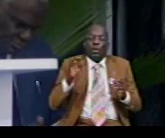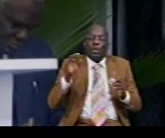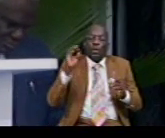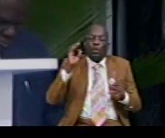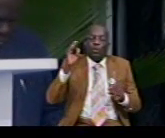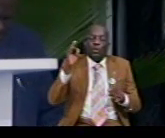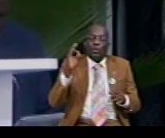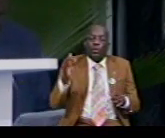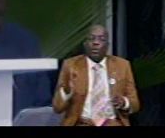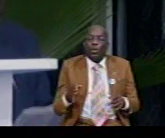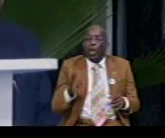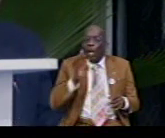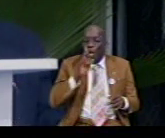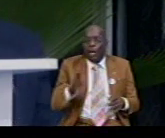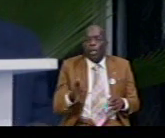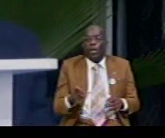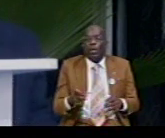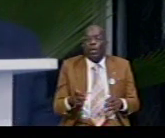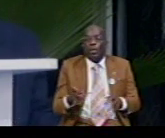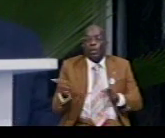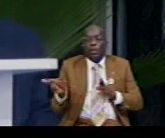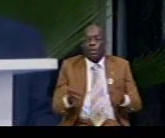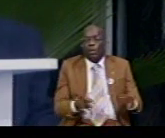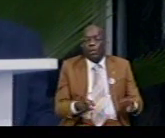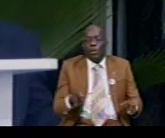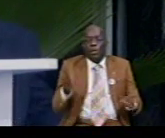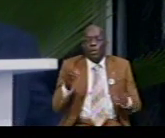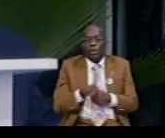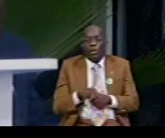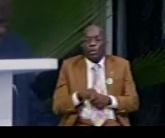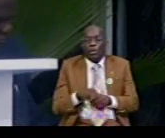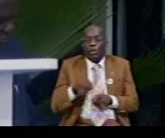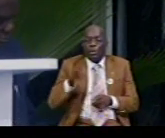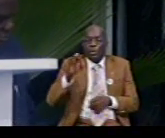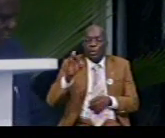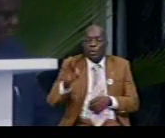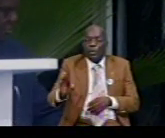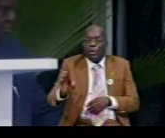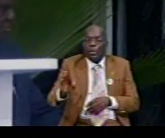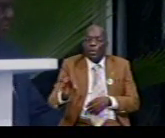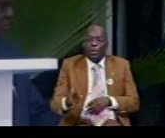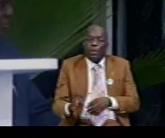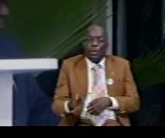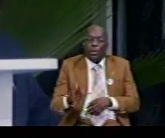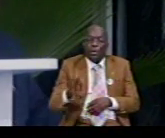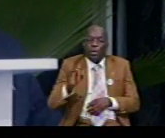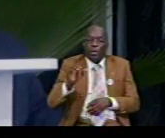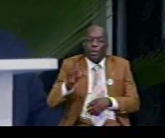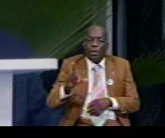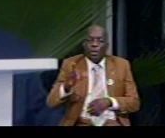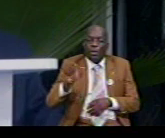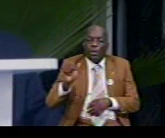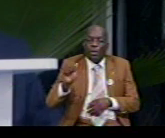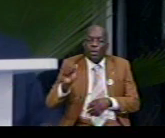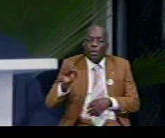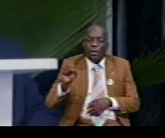are available in flash drives, in SD card